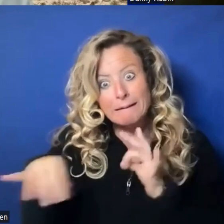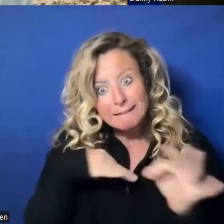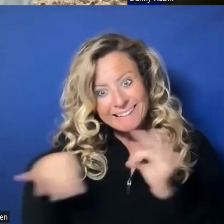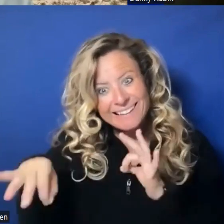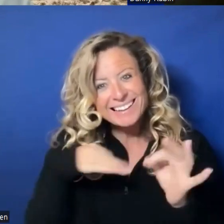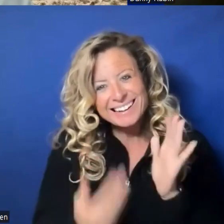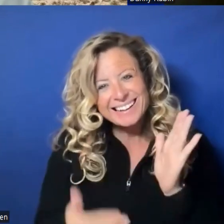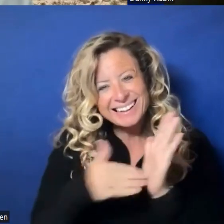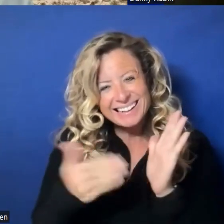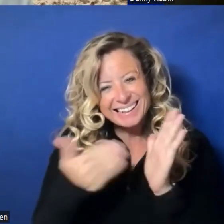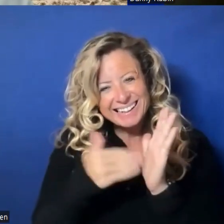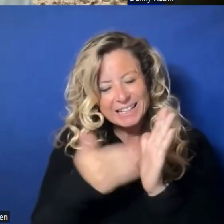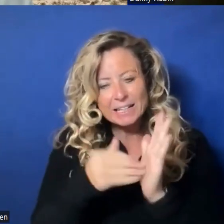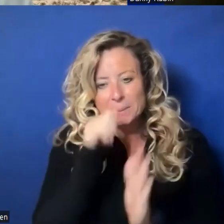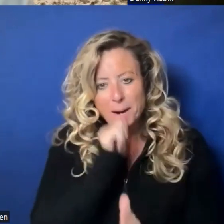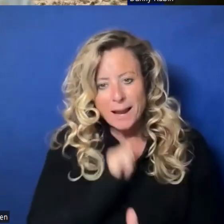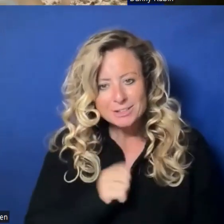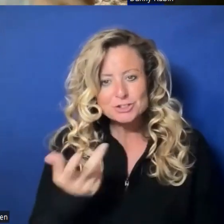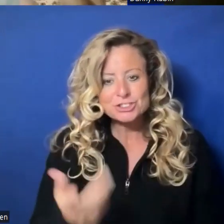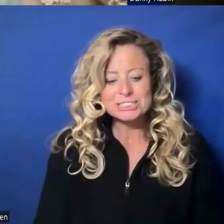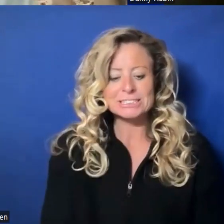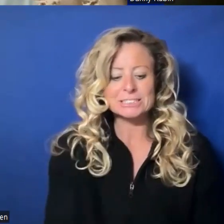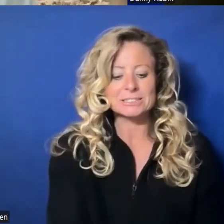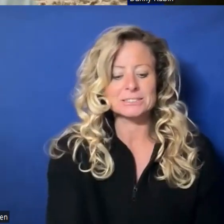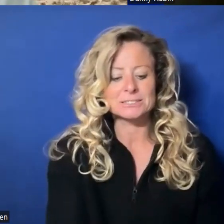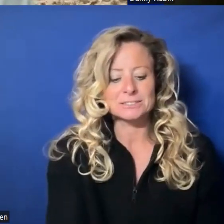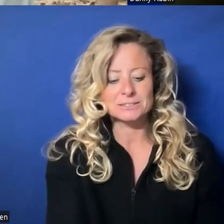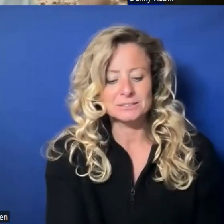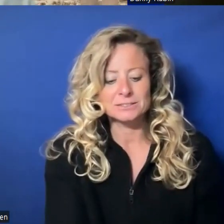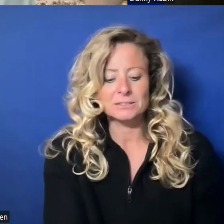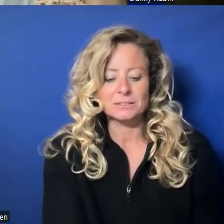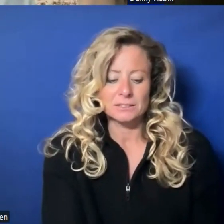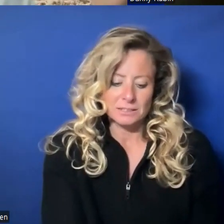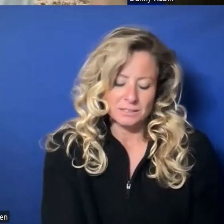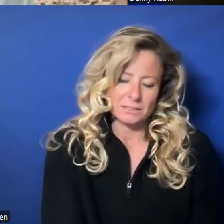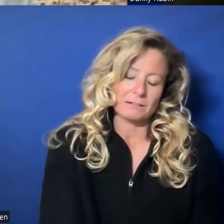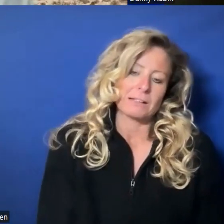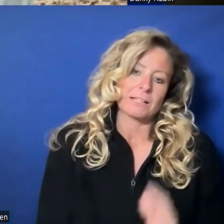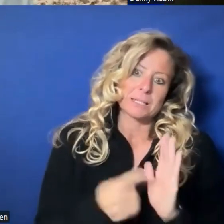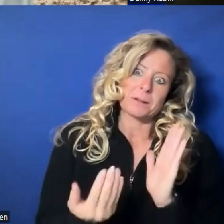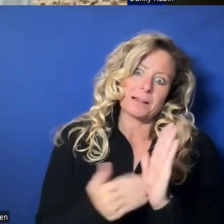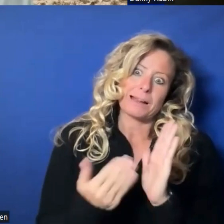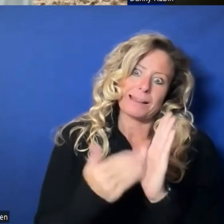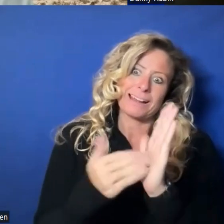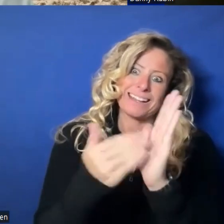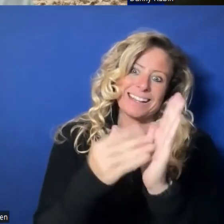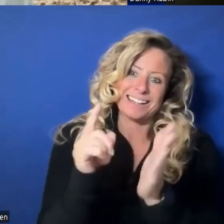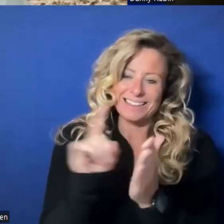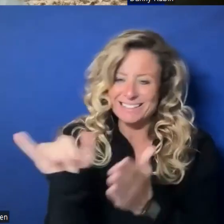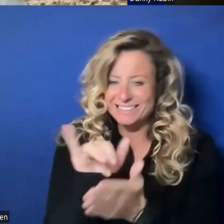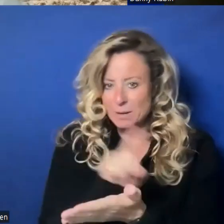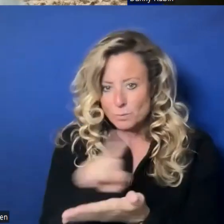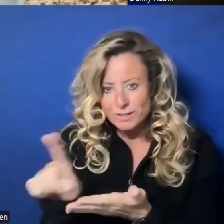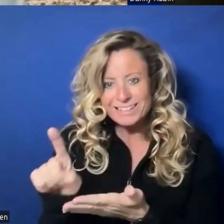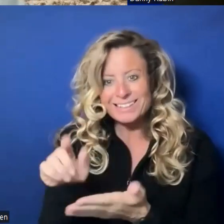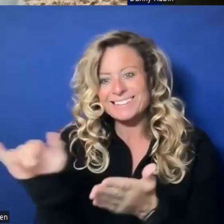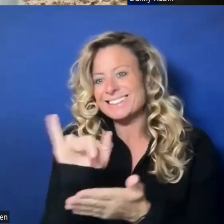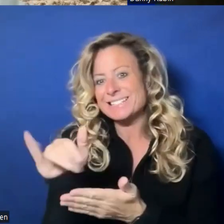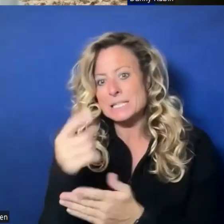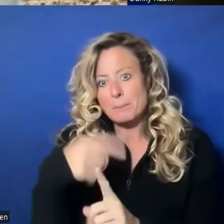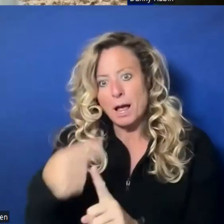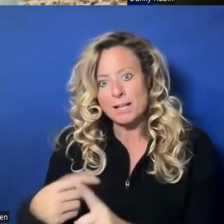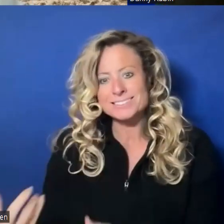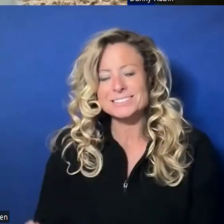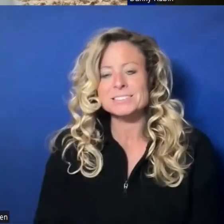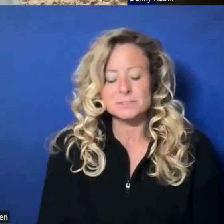issue again and again, sometimes again and again and again in the same week or the same months. This Well, is a